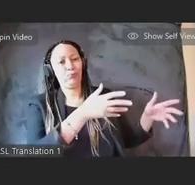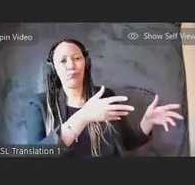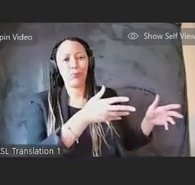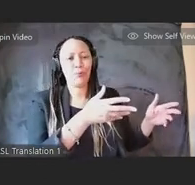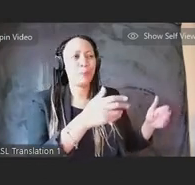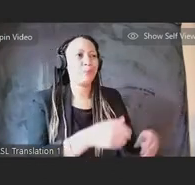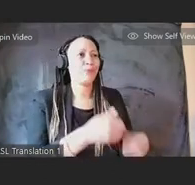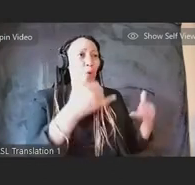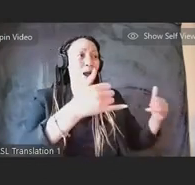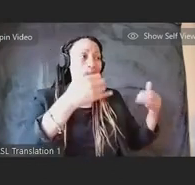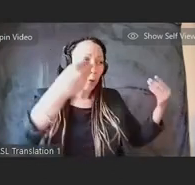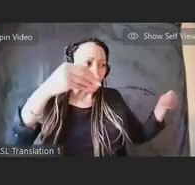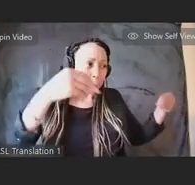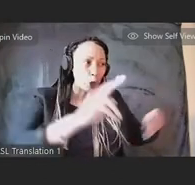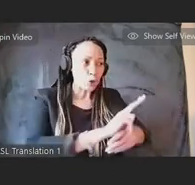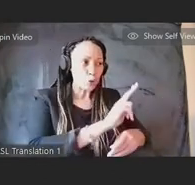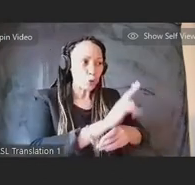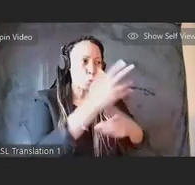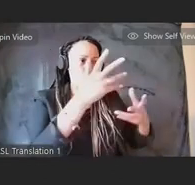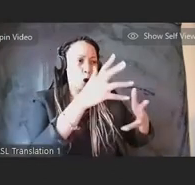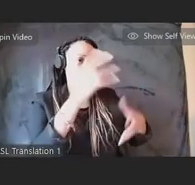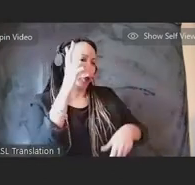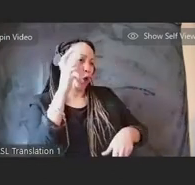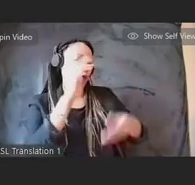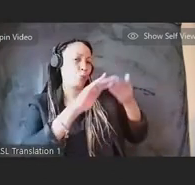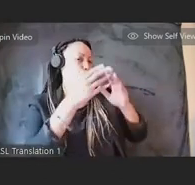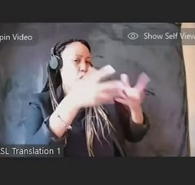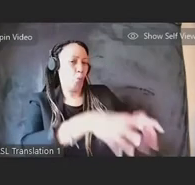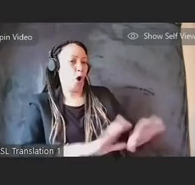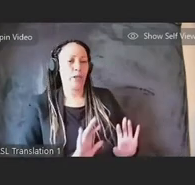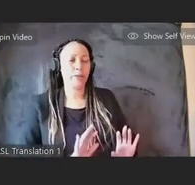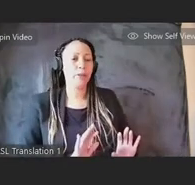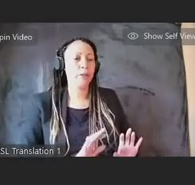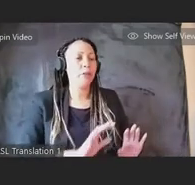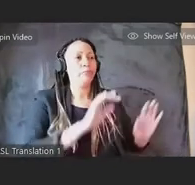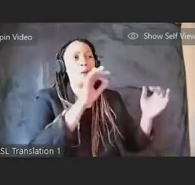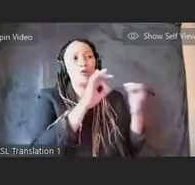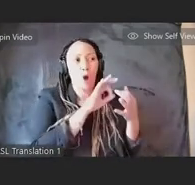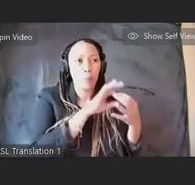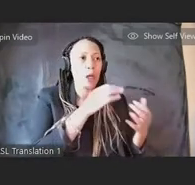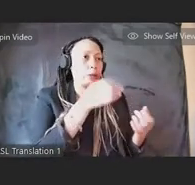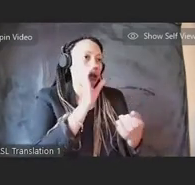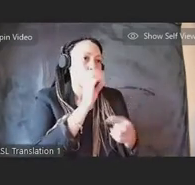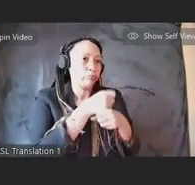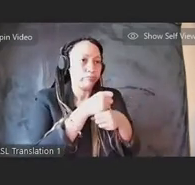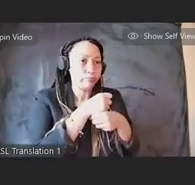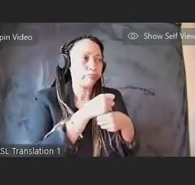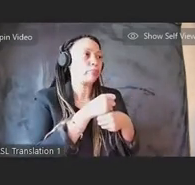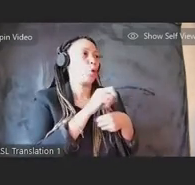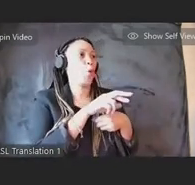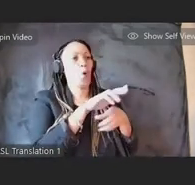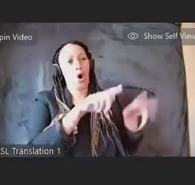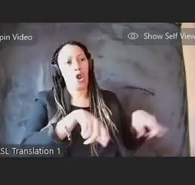as of right retail use. We've already heard from the community that they don't want that. A Starbucks or a similar type of a local